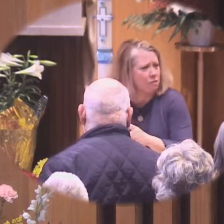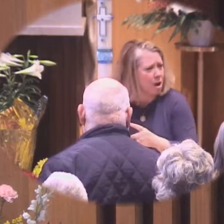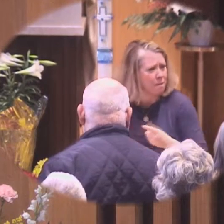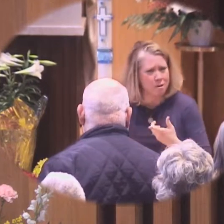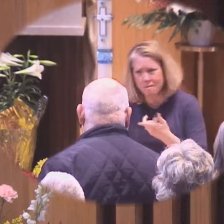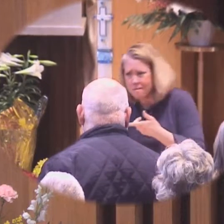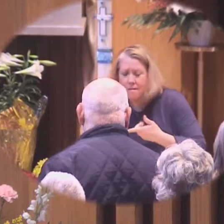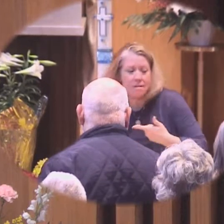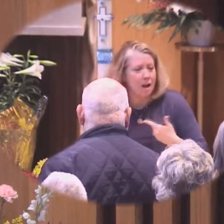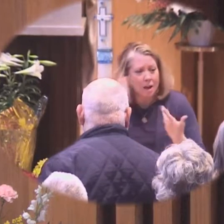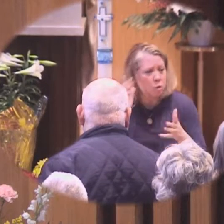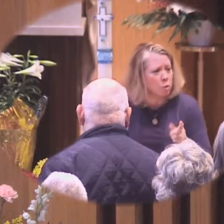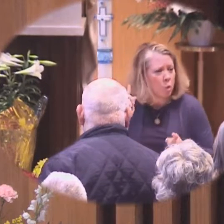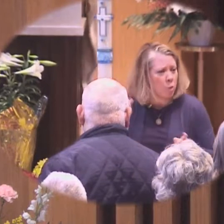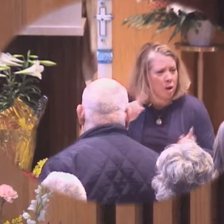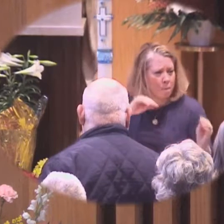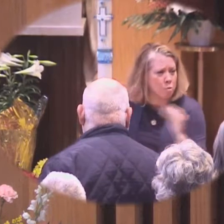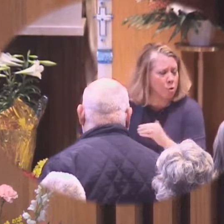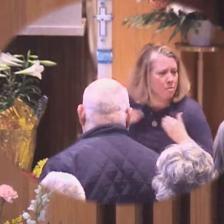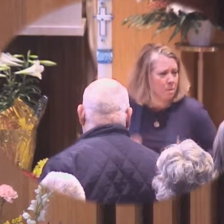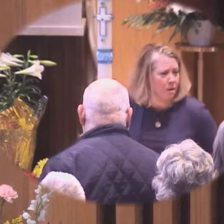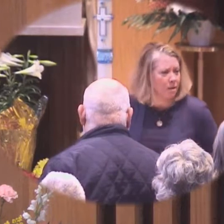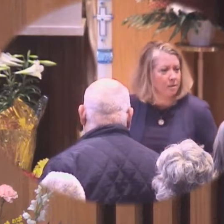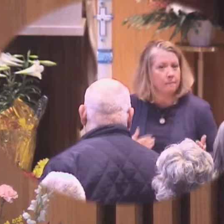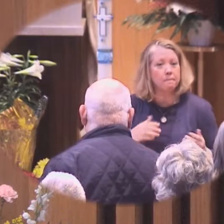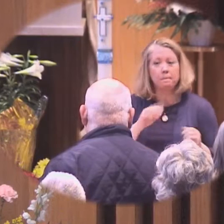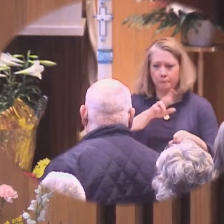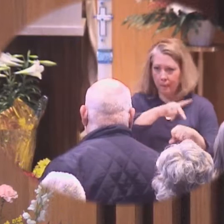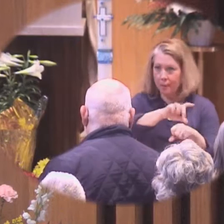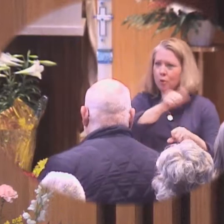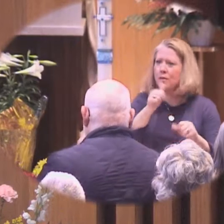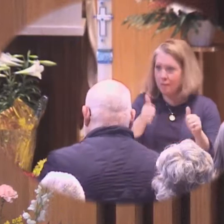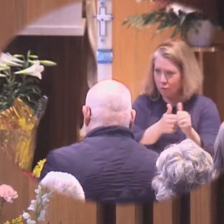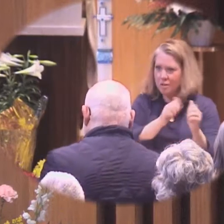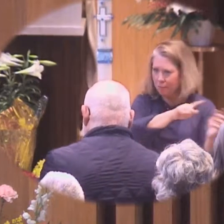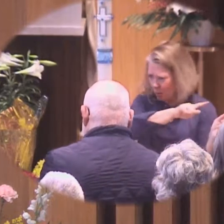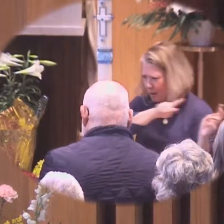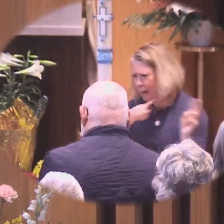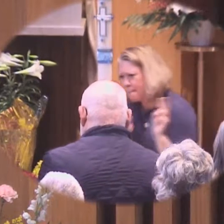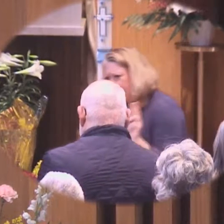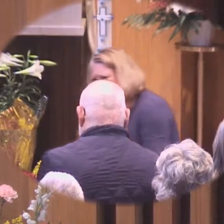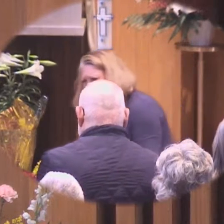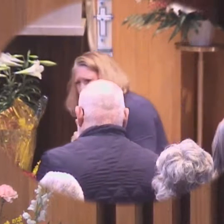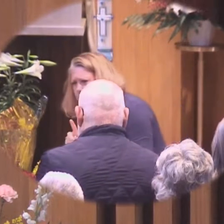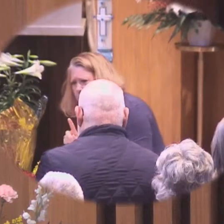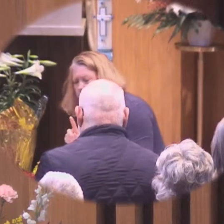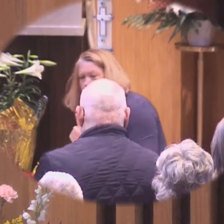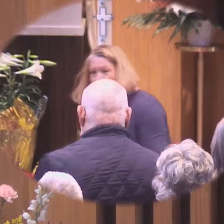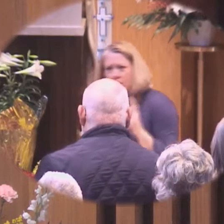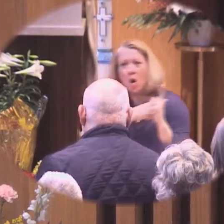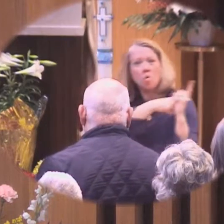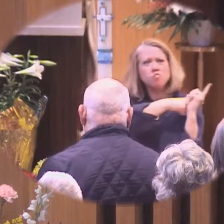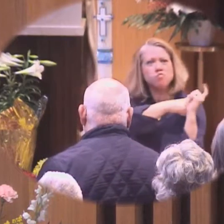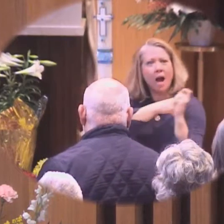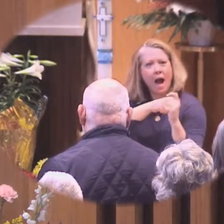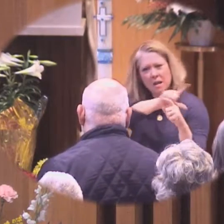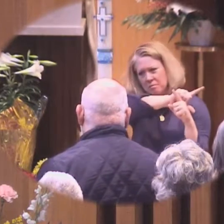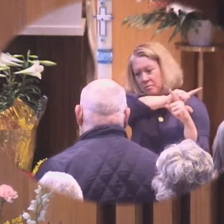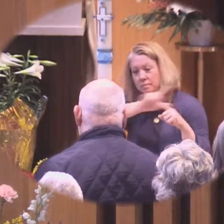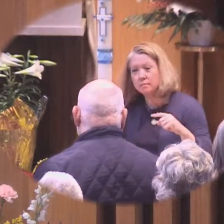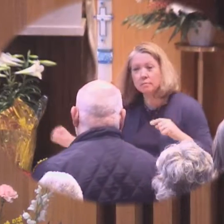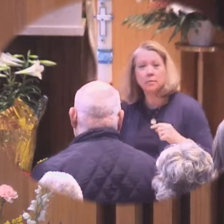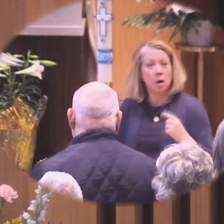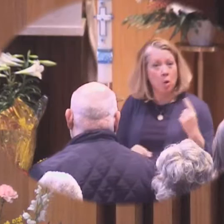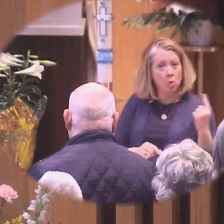him." So Peter and the other disciple went out and came to the tomb. They both ran, but the other